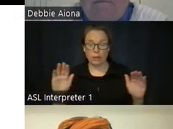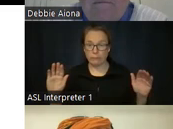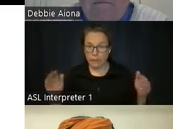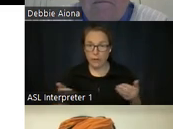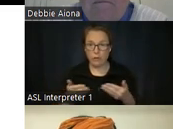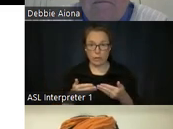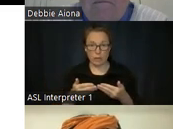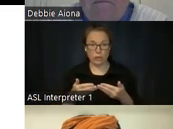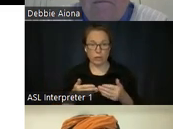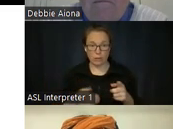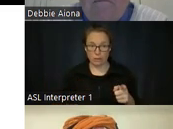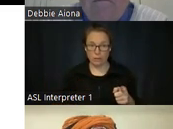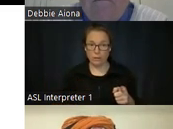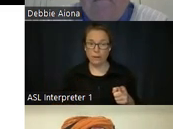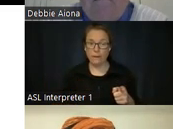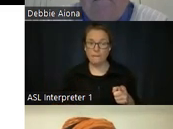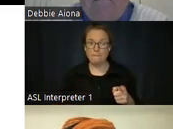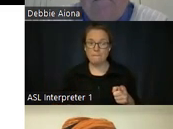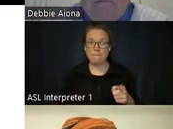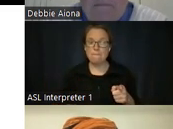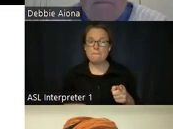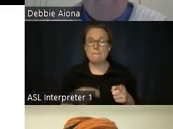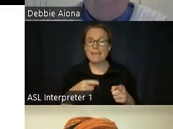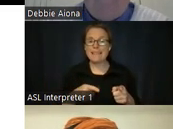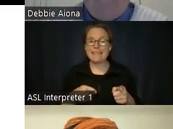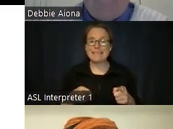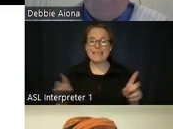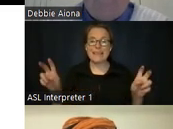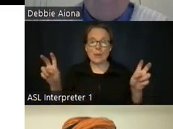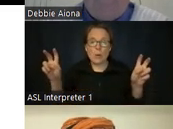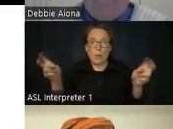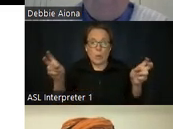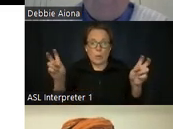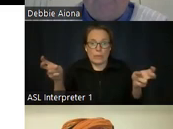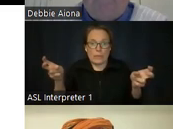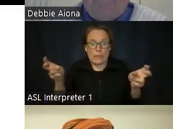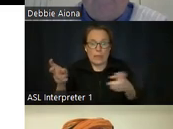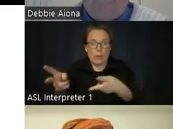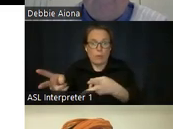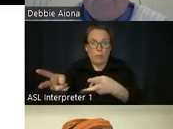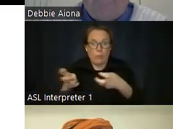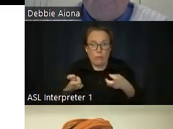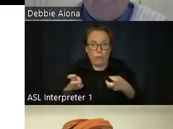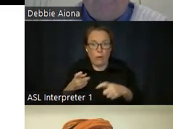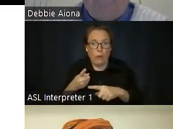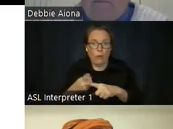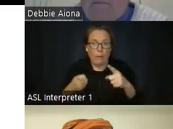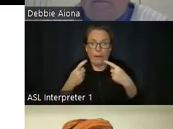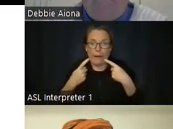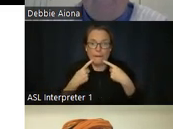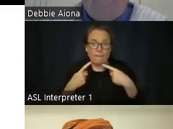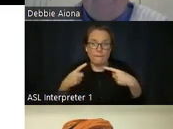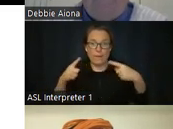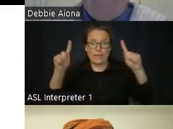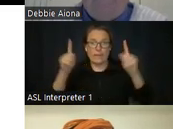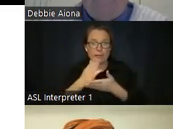the introductory section. And this is a quote from the effectiveness section of the